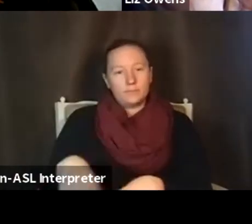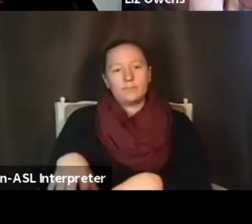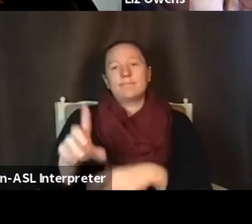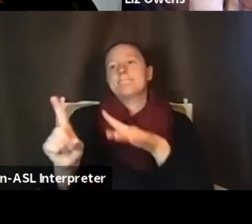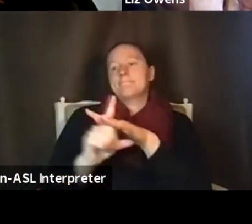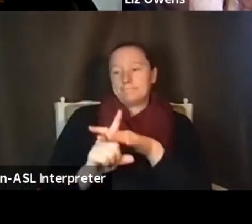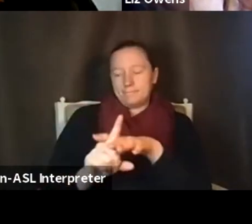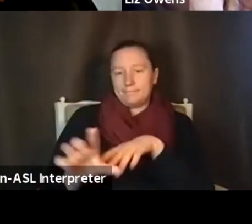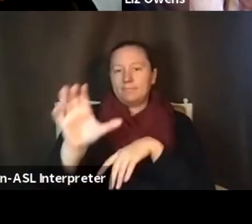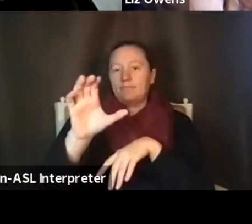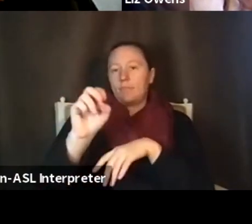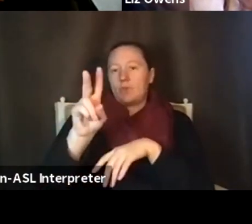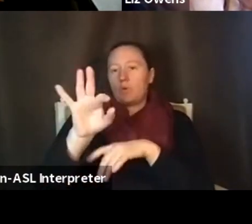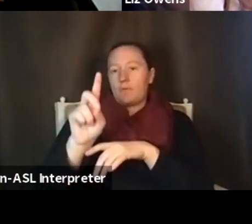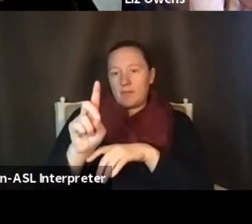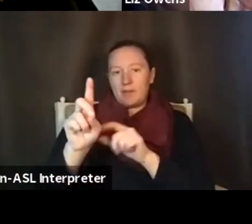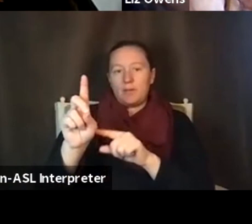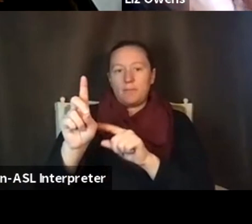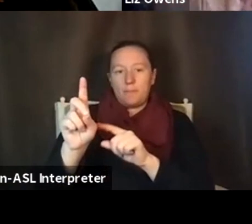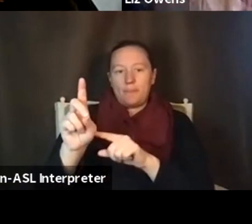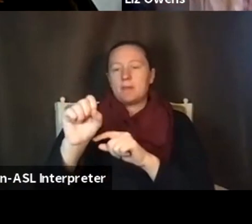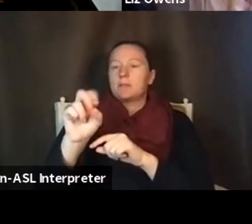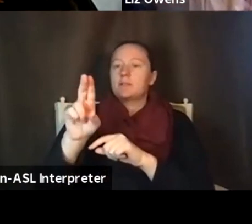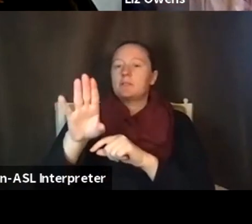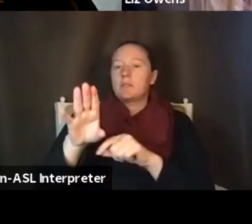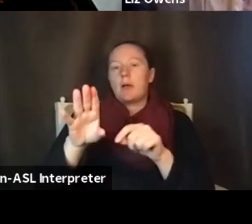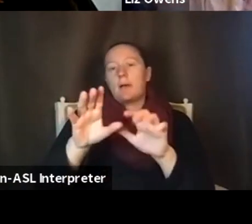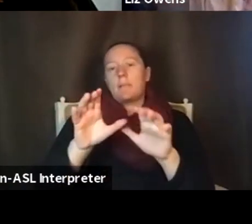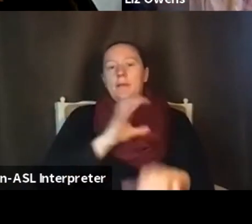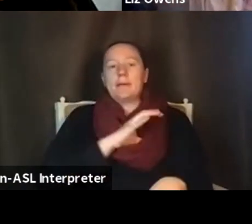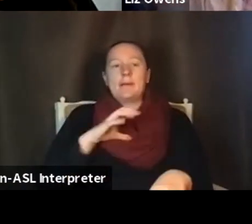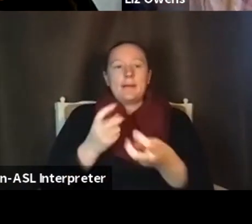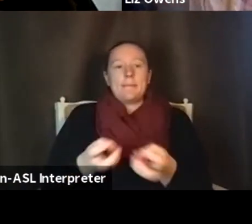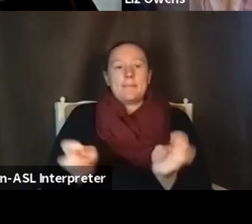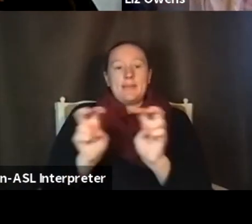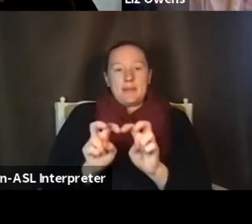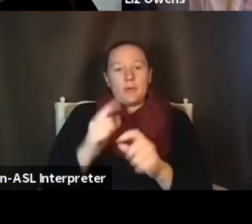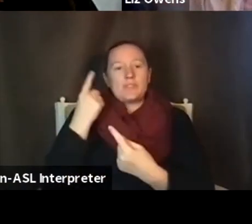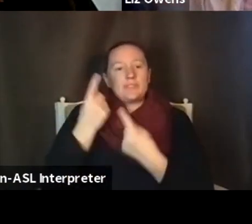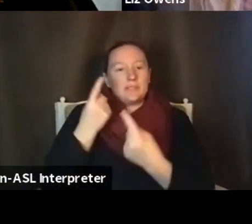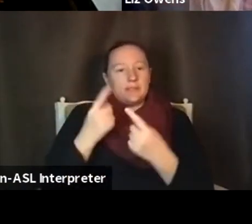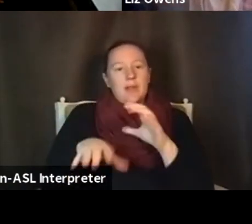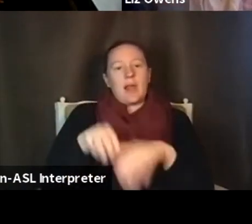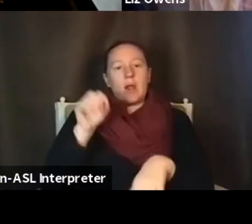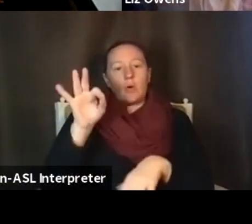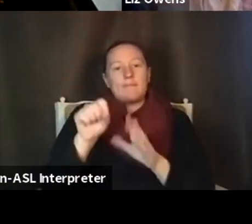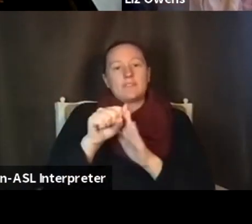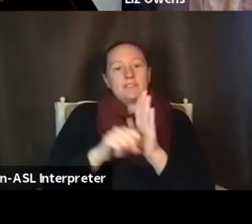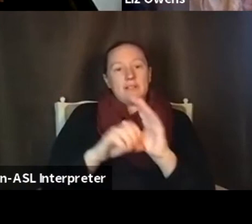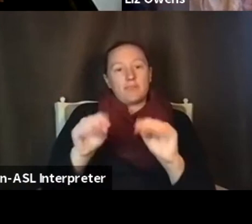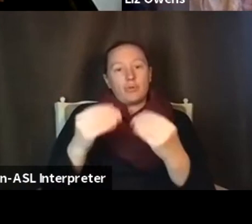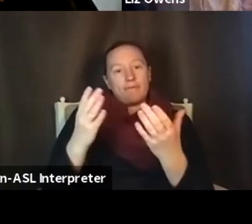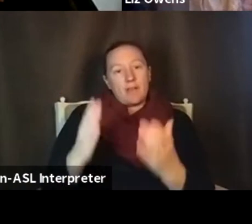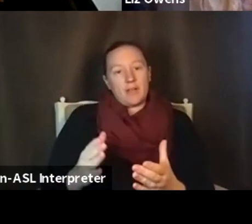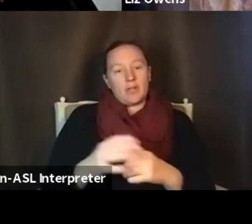up in our COVID subcommittee of the Behavioral Health Task Force, was considering out-of-state providers where we have